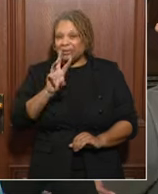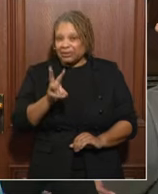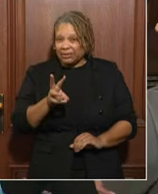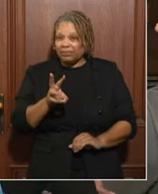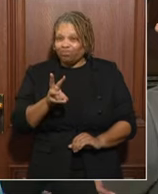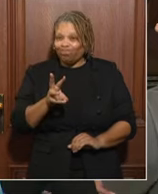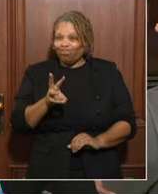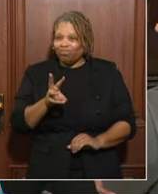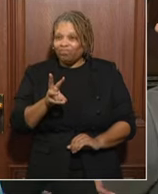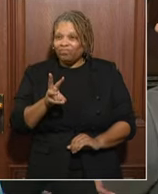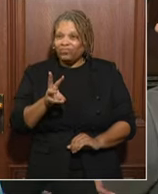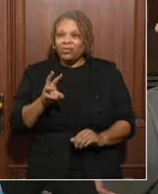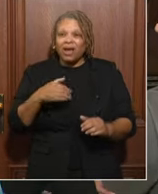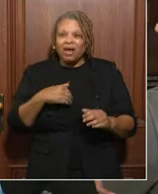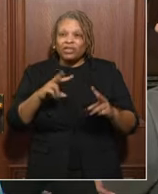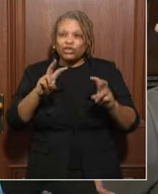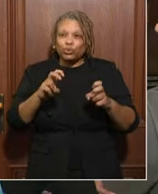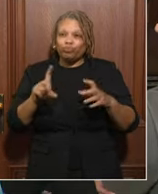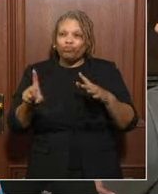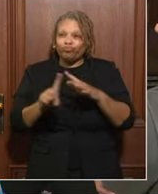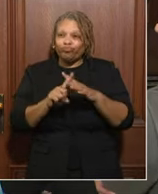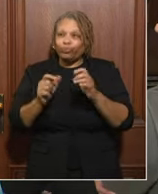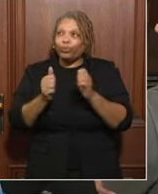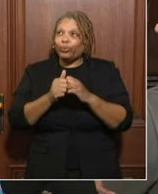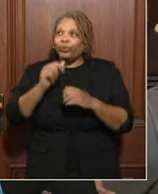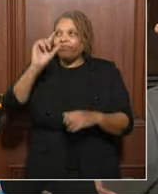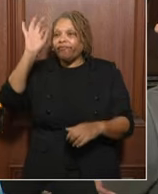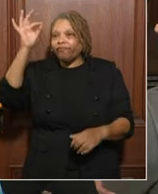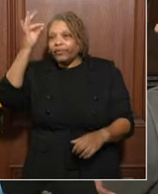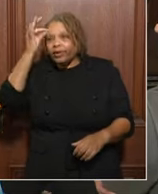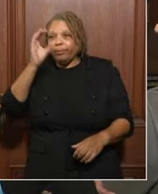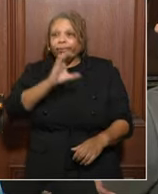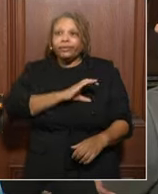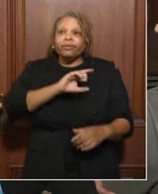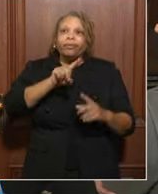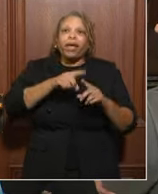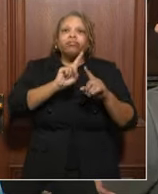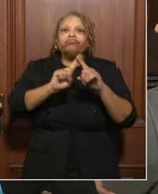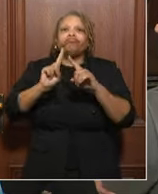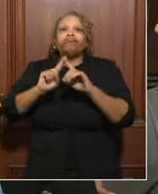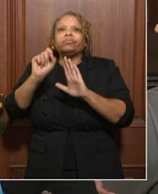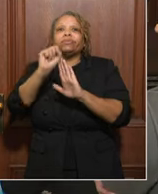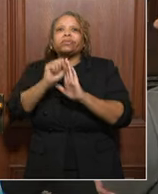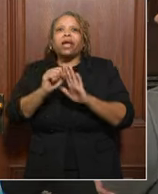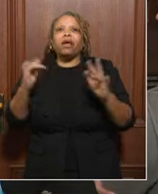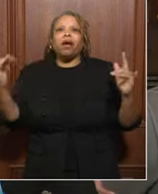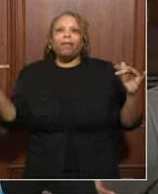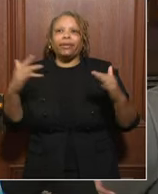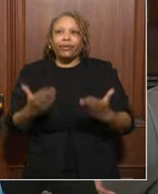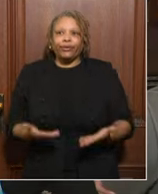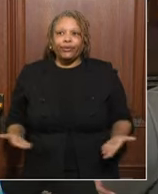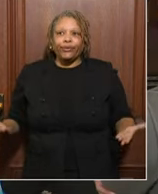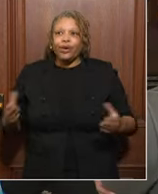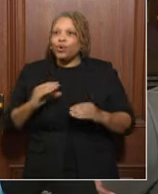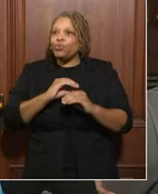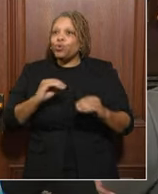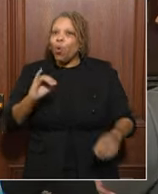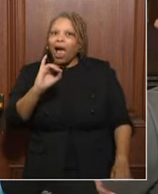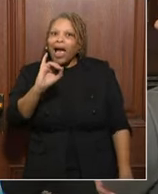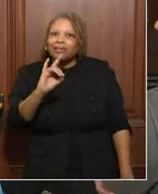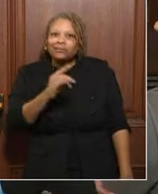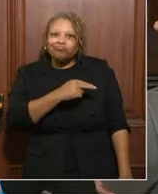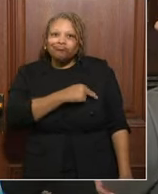with federal law enforcement agencies that were brought in from around the country, some of whom did not wear identification. And